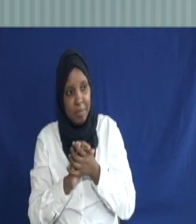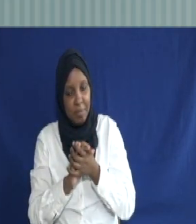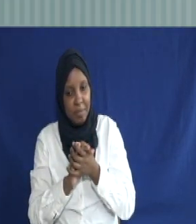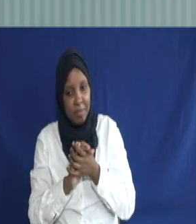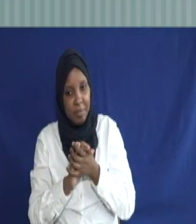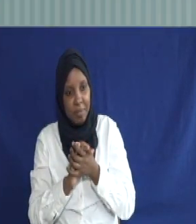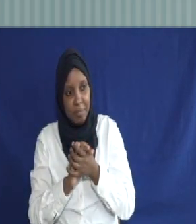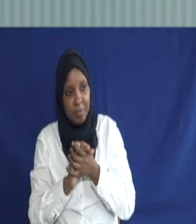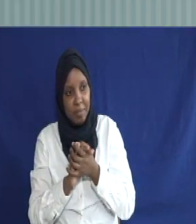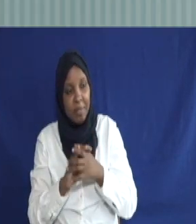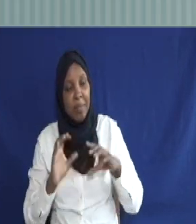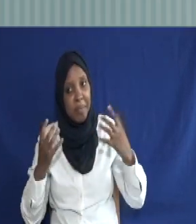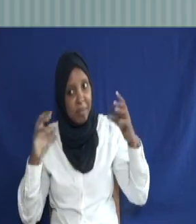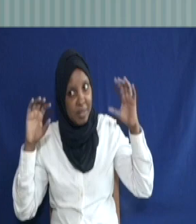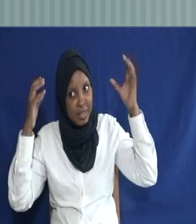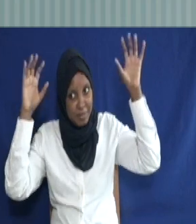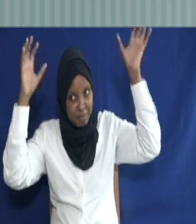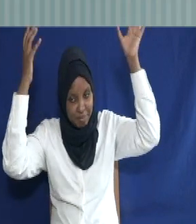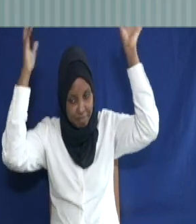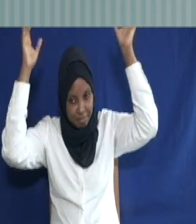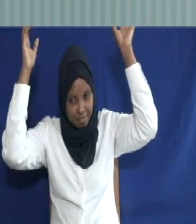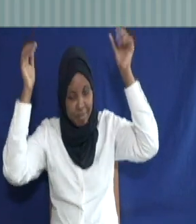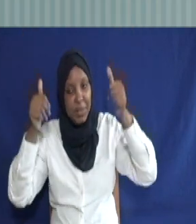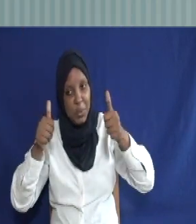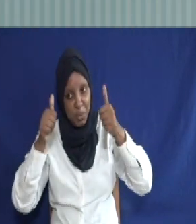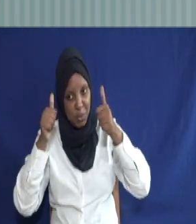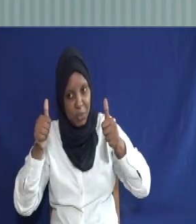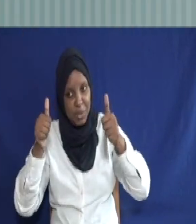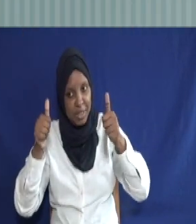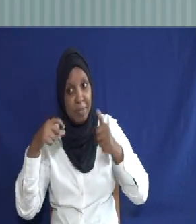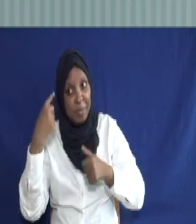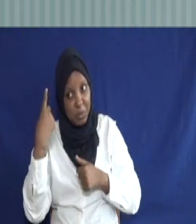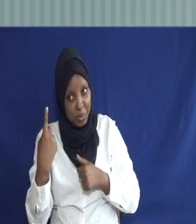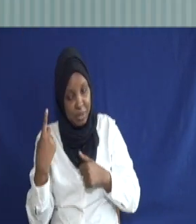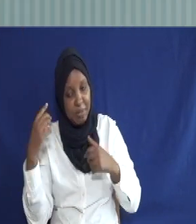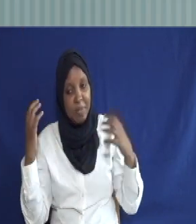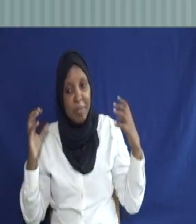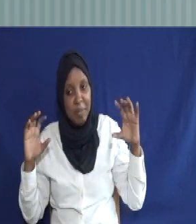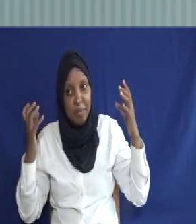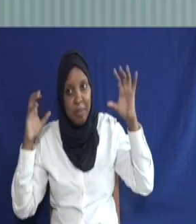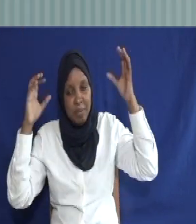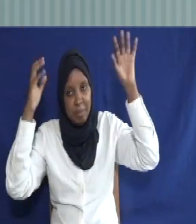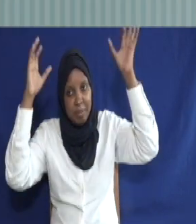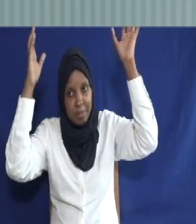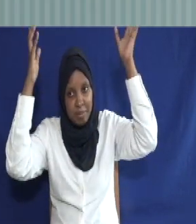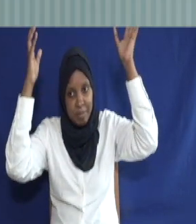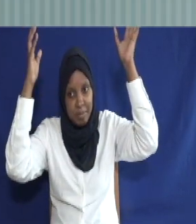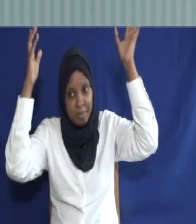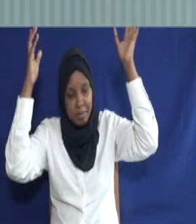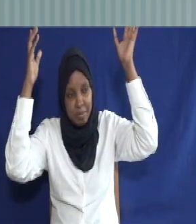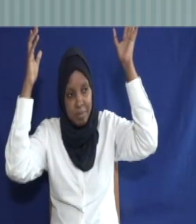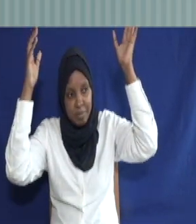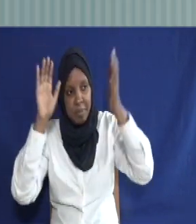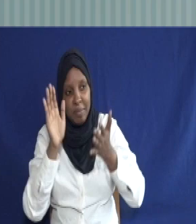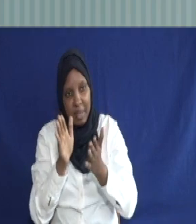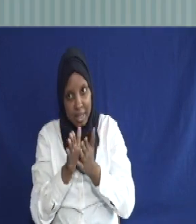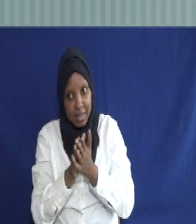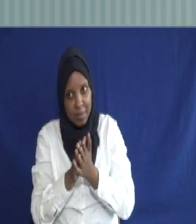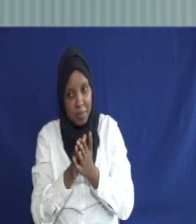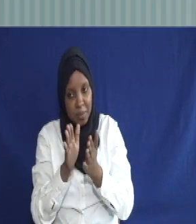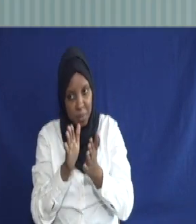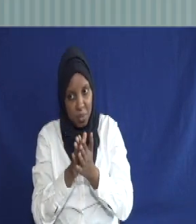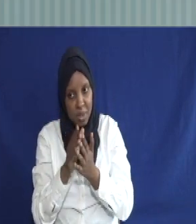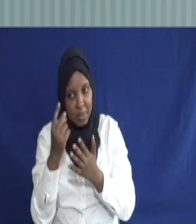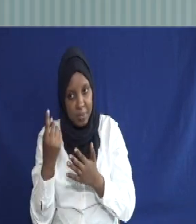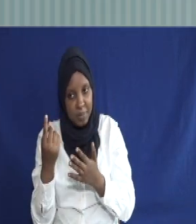squared? Good, 1 square is 1. So when we say 1 square, it means you have to clap